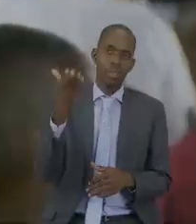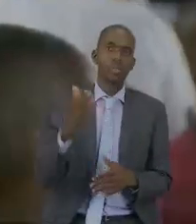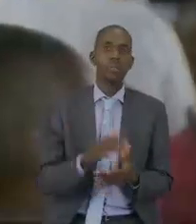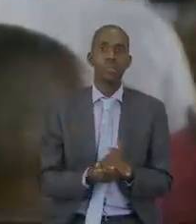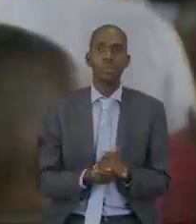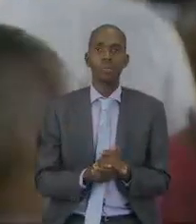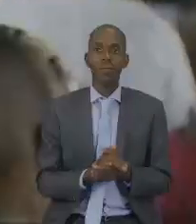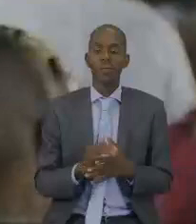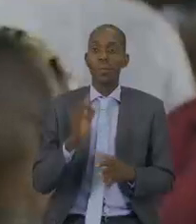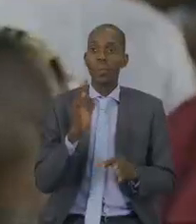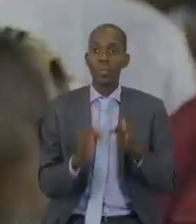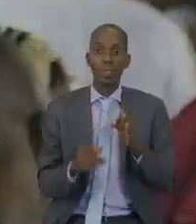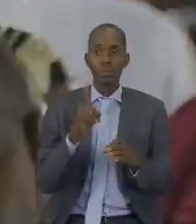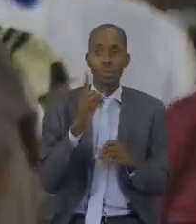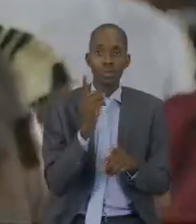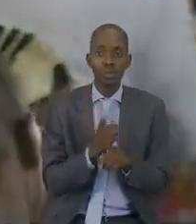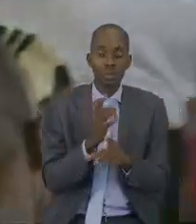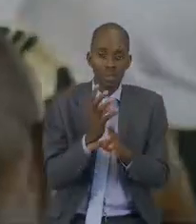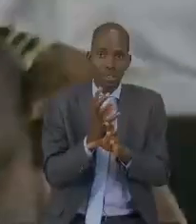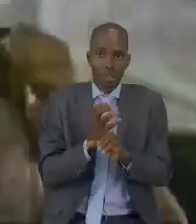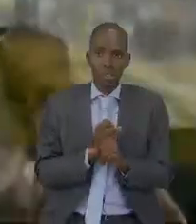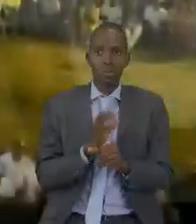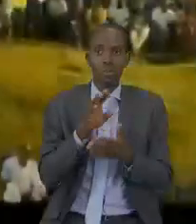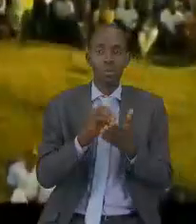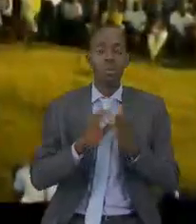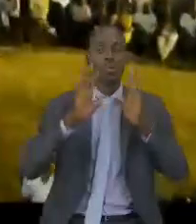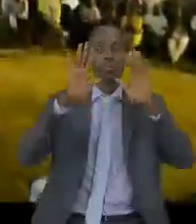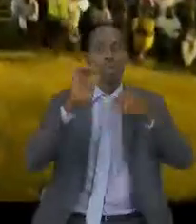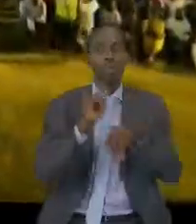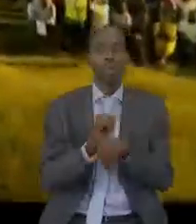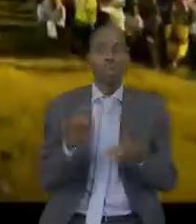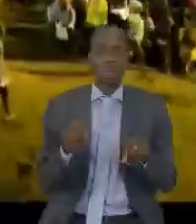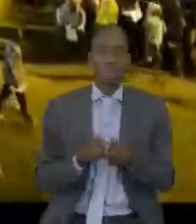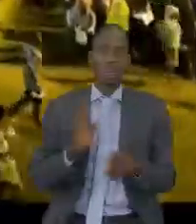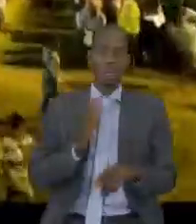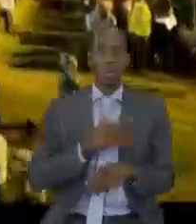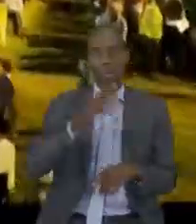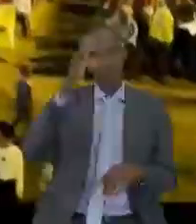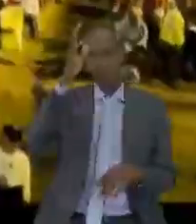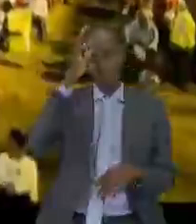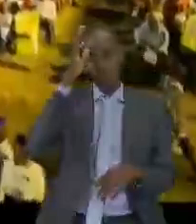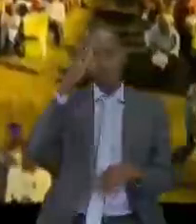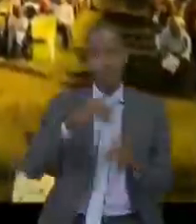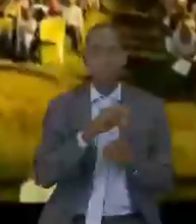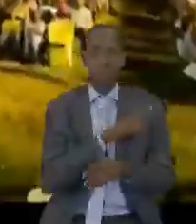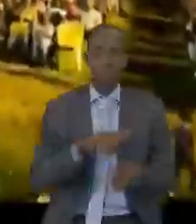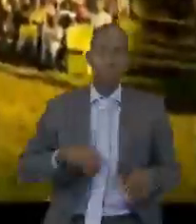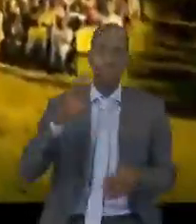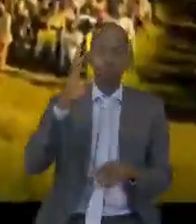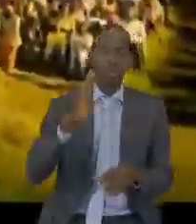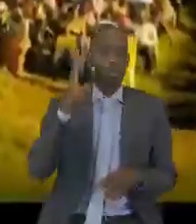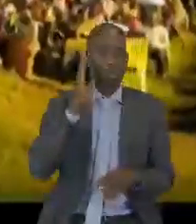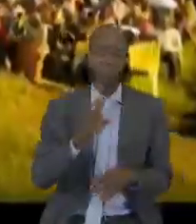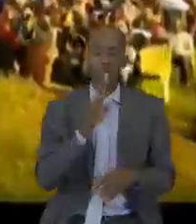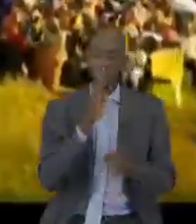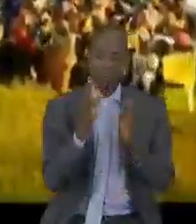just received your miracle, as our pastor will be praying, has prayed even before this very